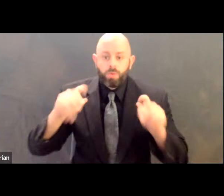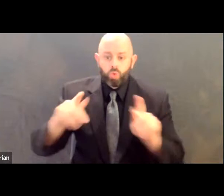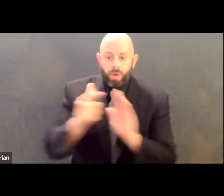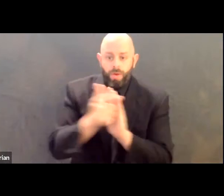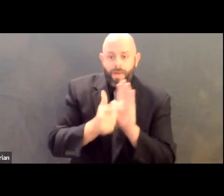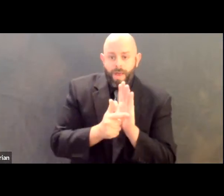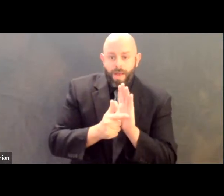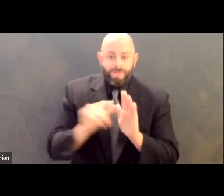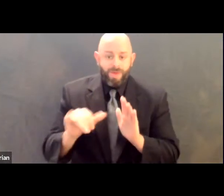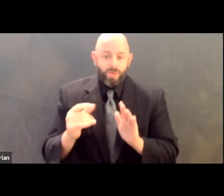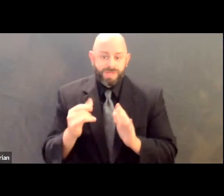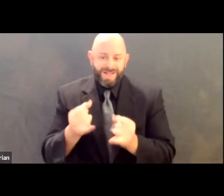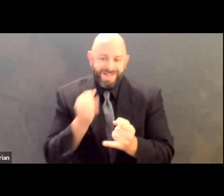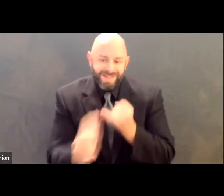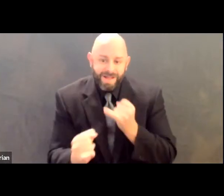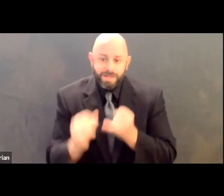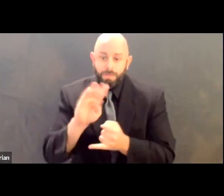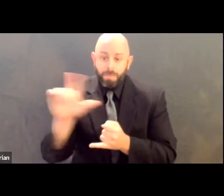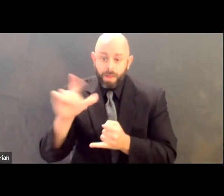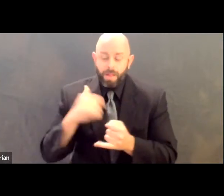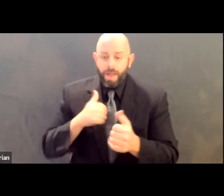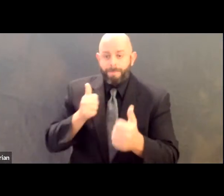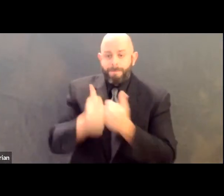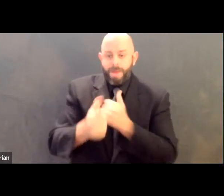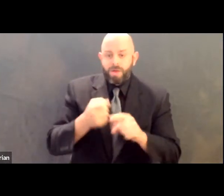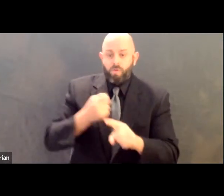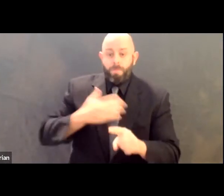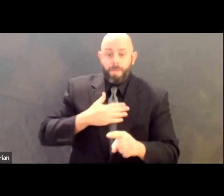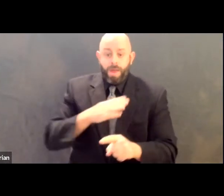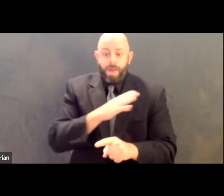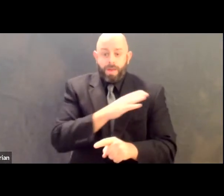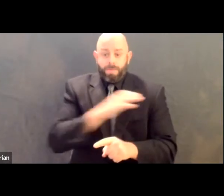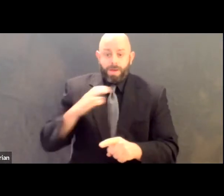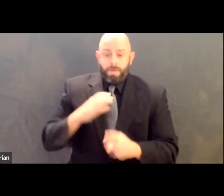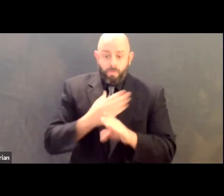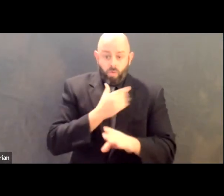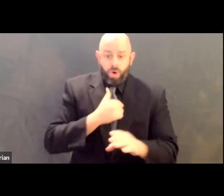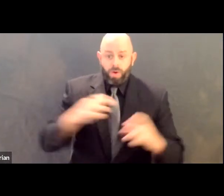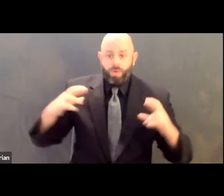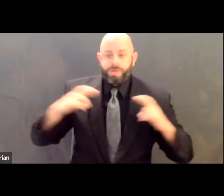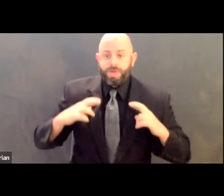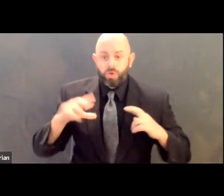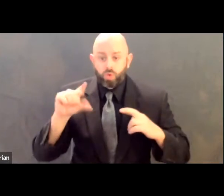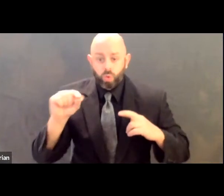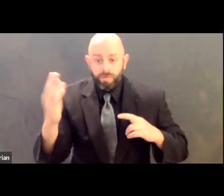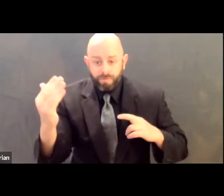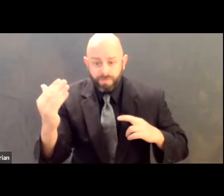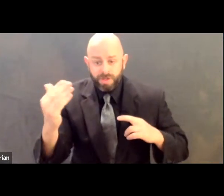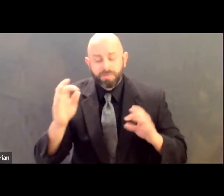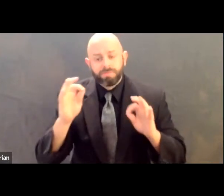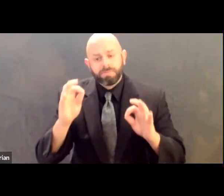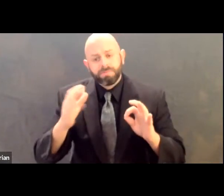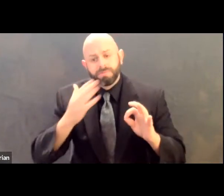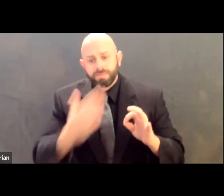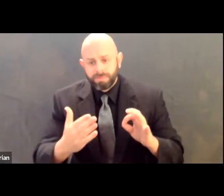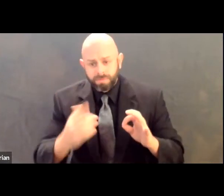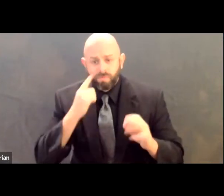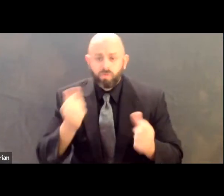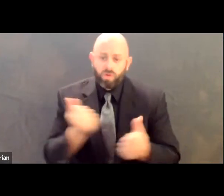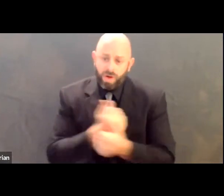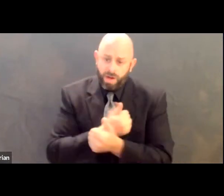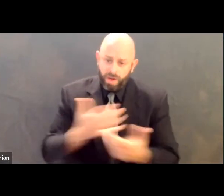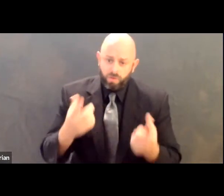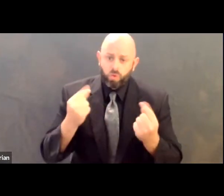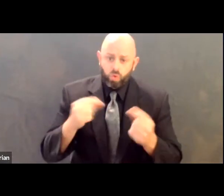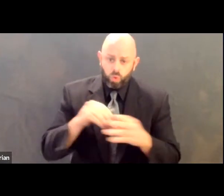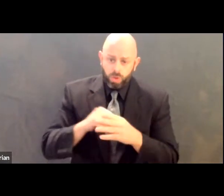bill I passed out of my committee before I retired in 2015. So thank you for all that you do in North Carolina